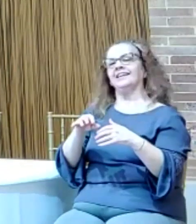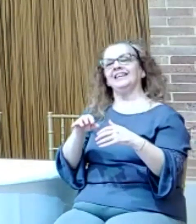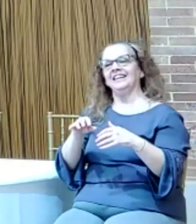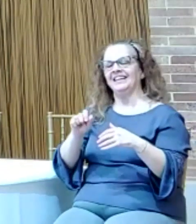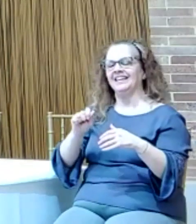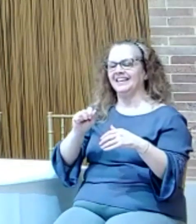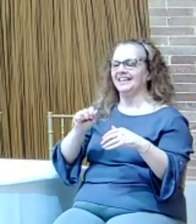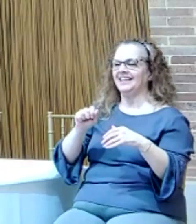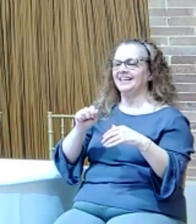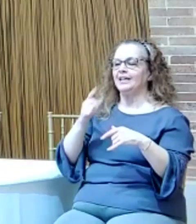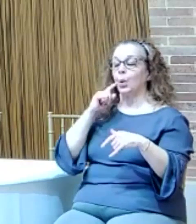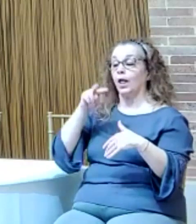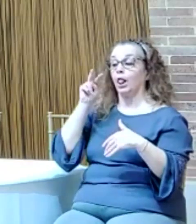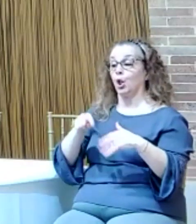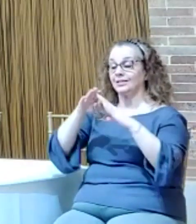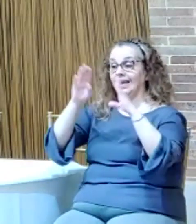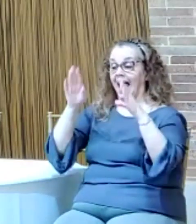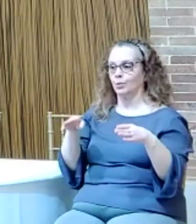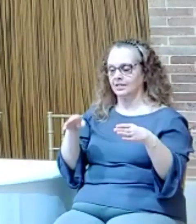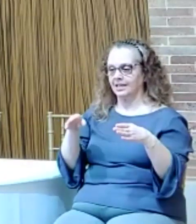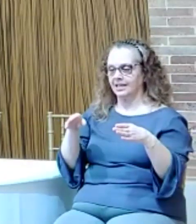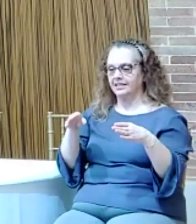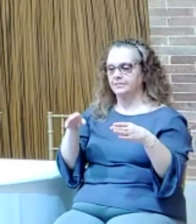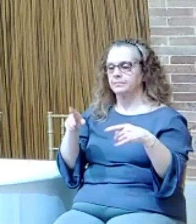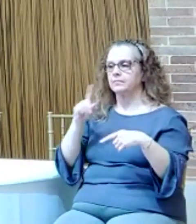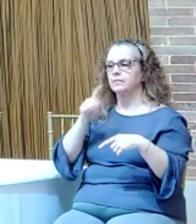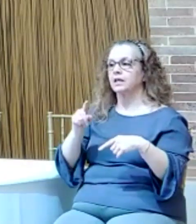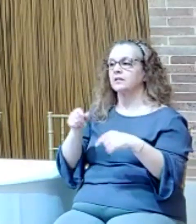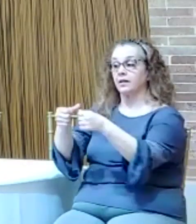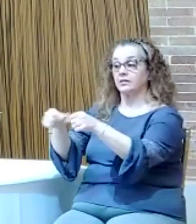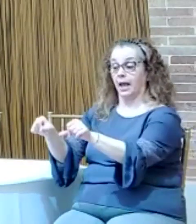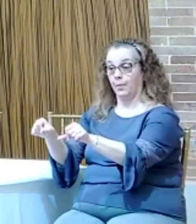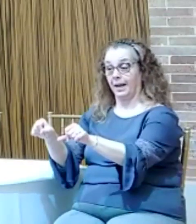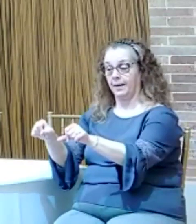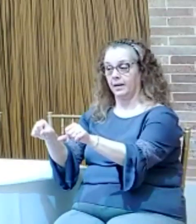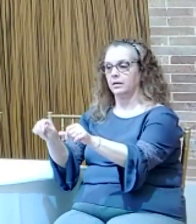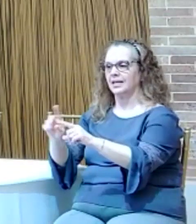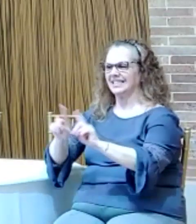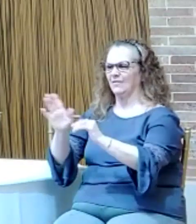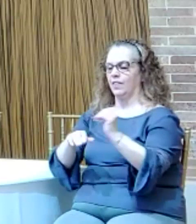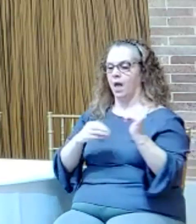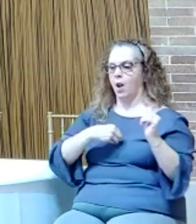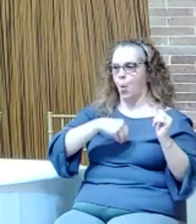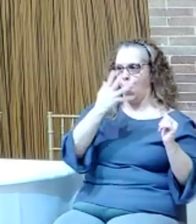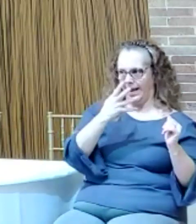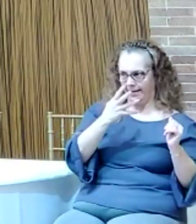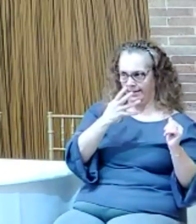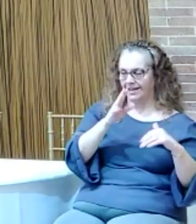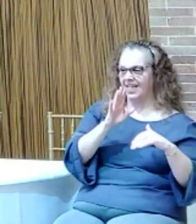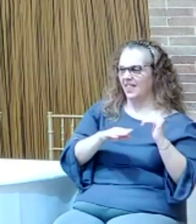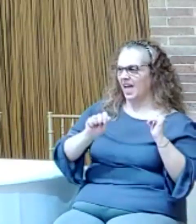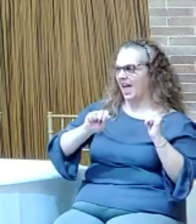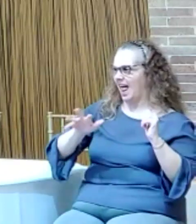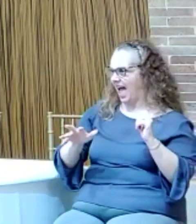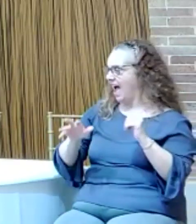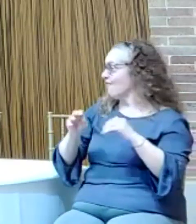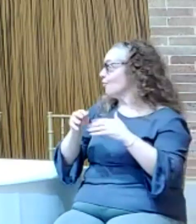housing and when we look at the data in terms of where people find their down payments you'll find that white Americans were twice as likely as African-Americans to